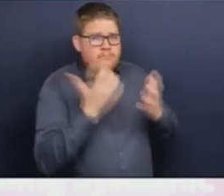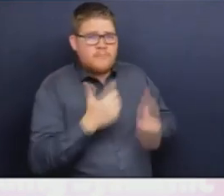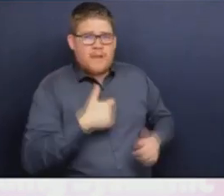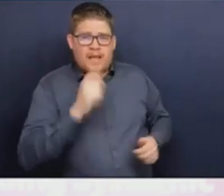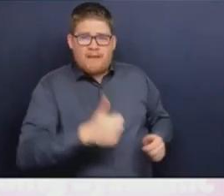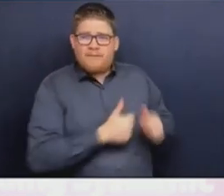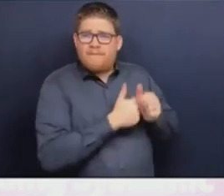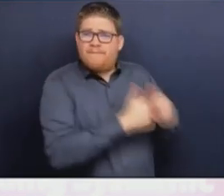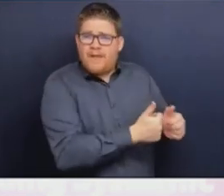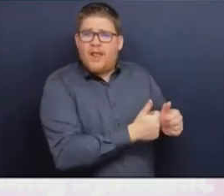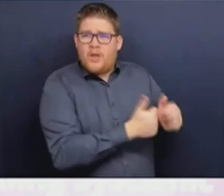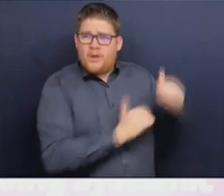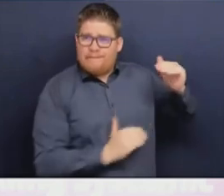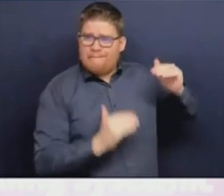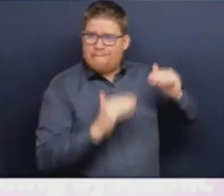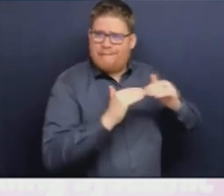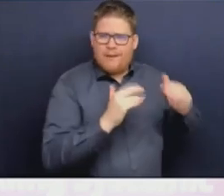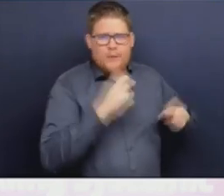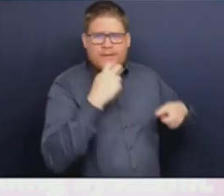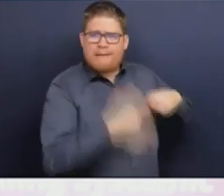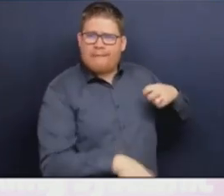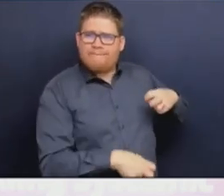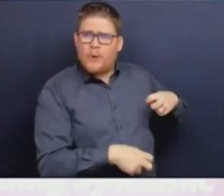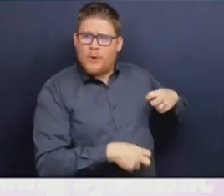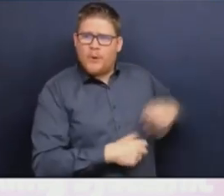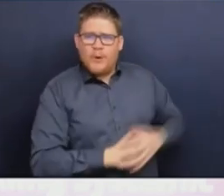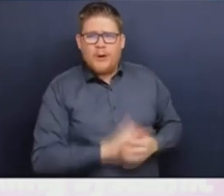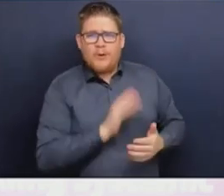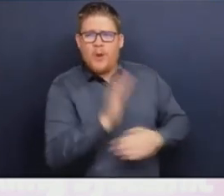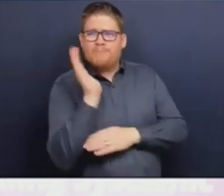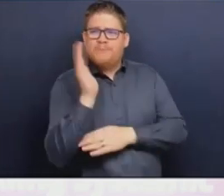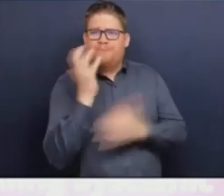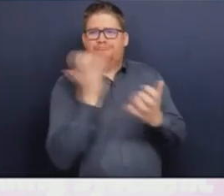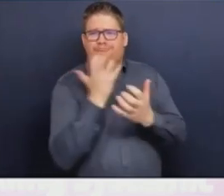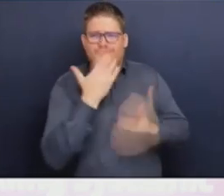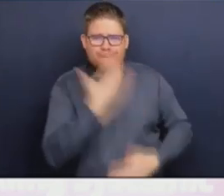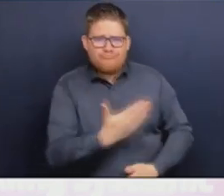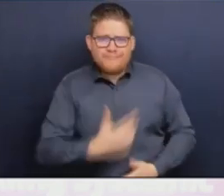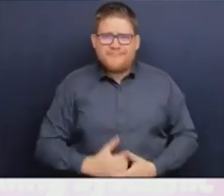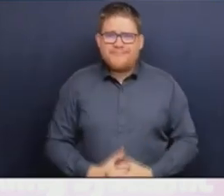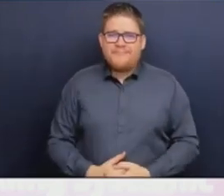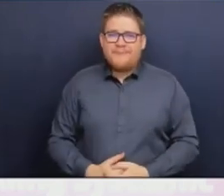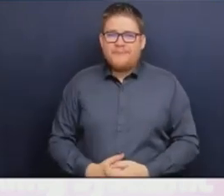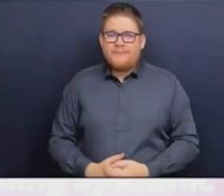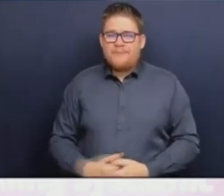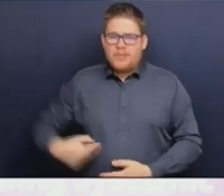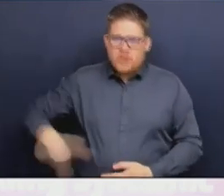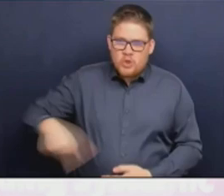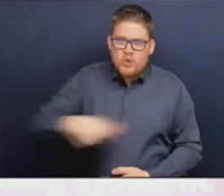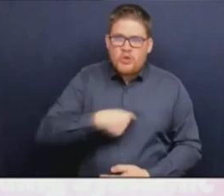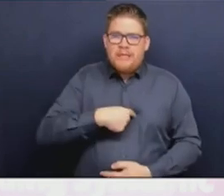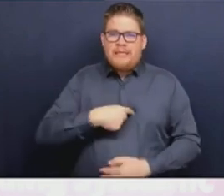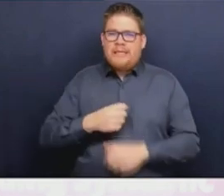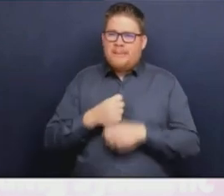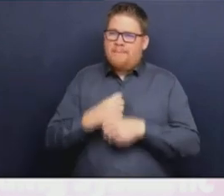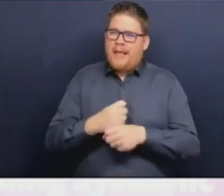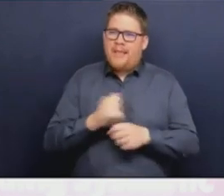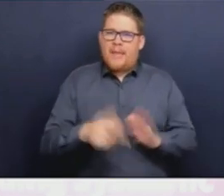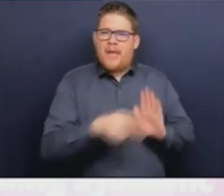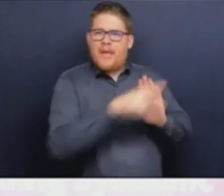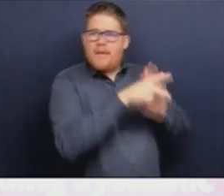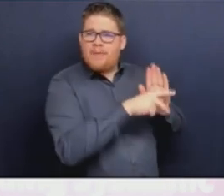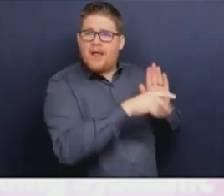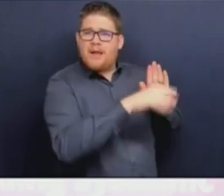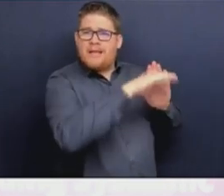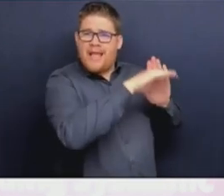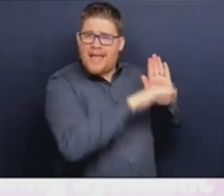that, but it is important. It's the creation of the legislation that I'm most proud of. Parliamentary Secretary Singh went out